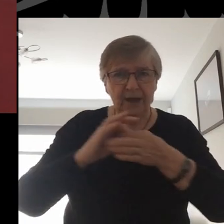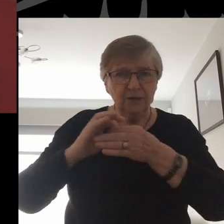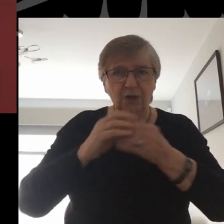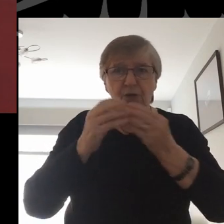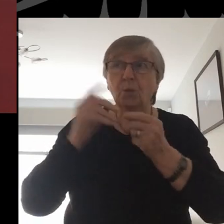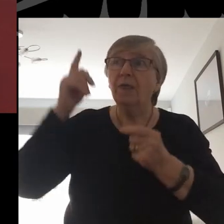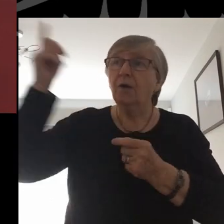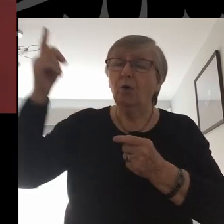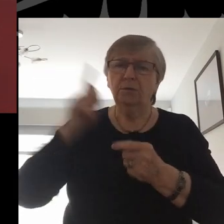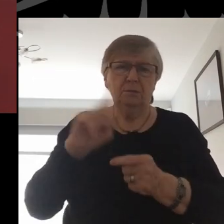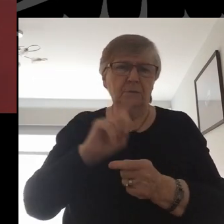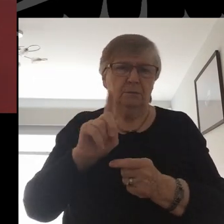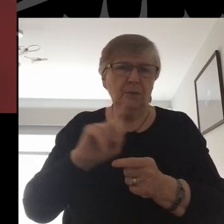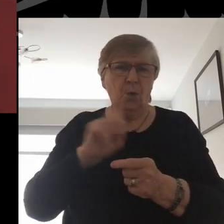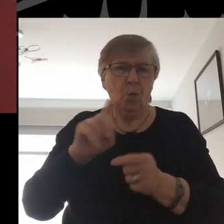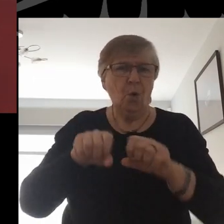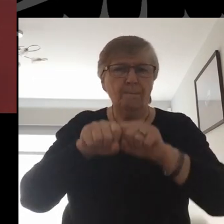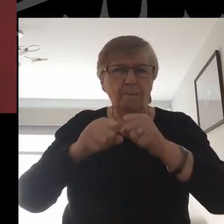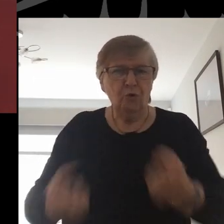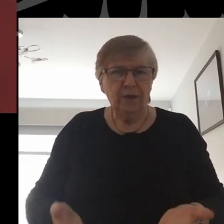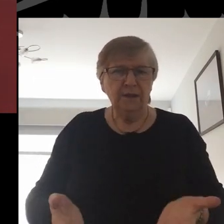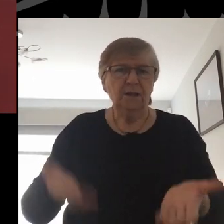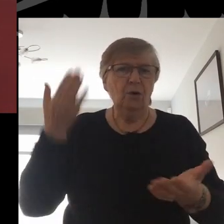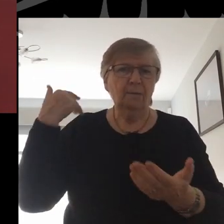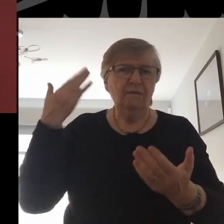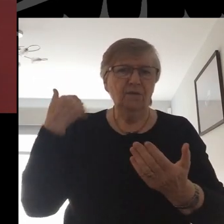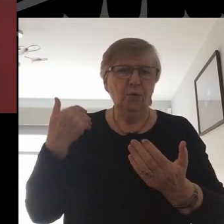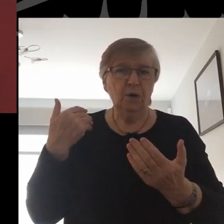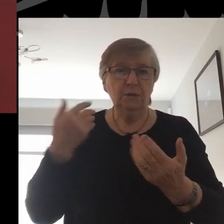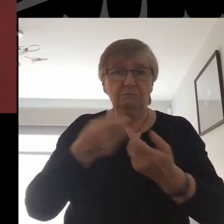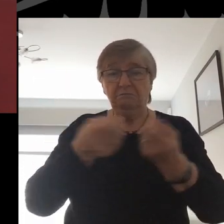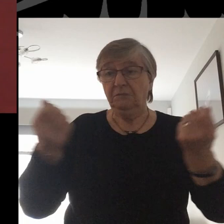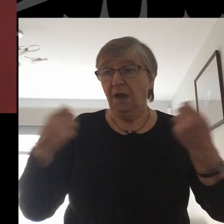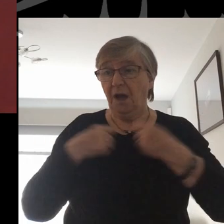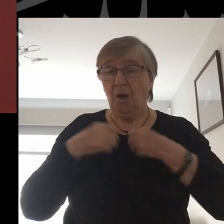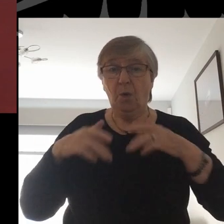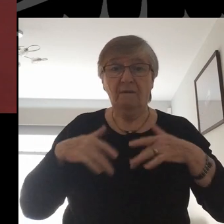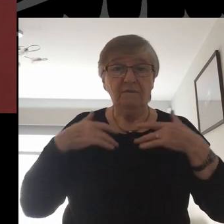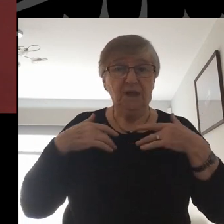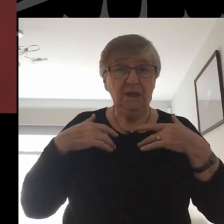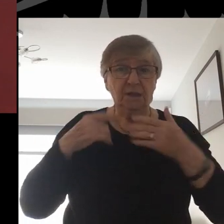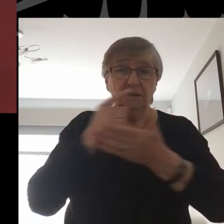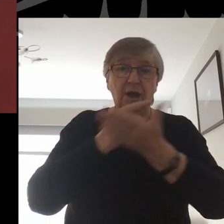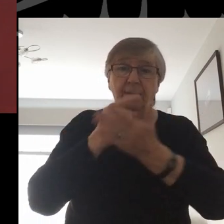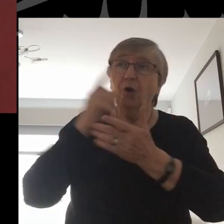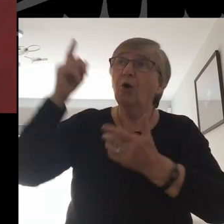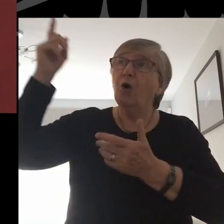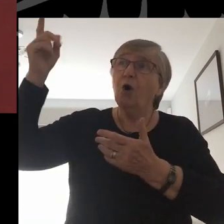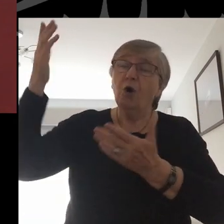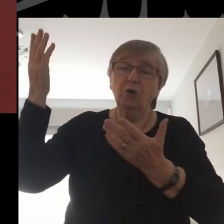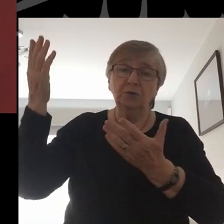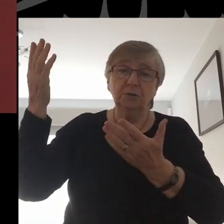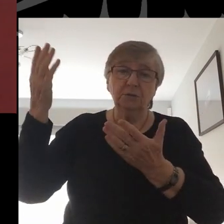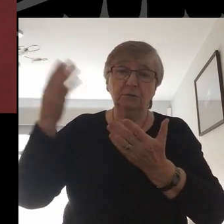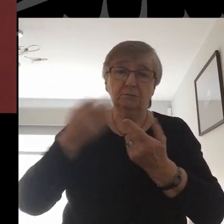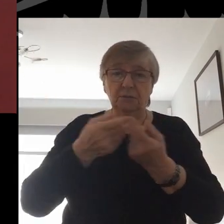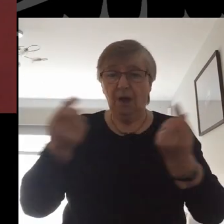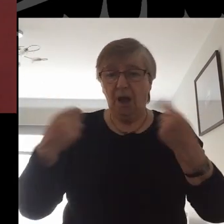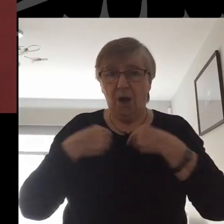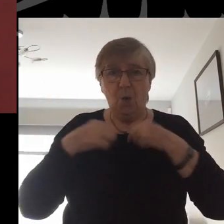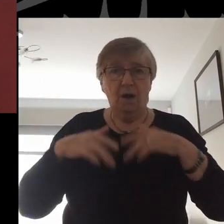What's the breakdown? Is it our feelings towards God? Is it a feeling